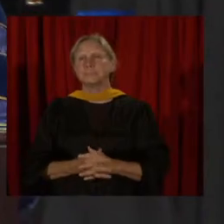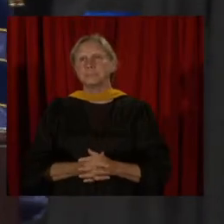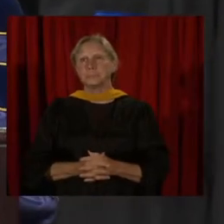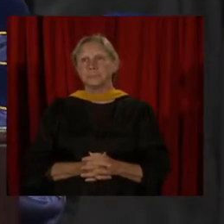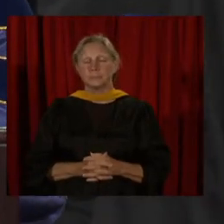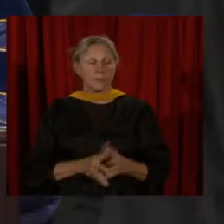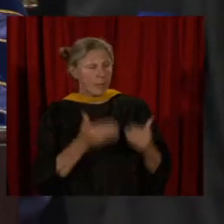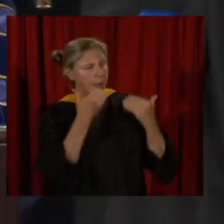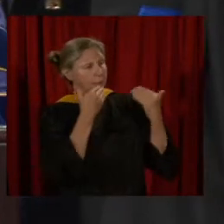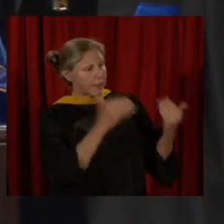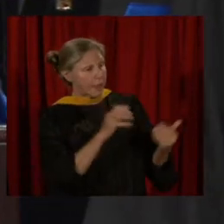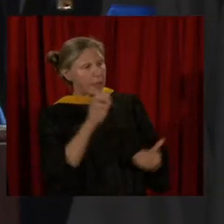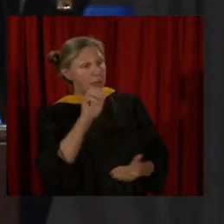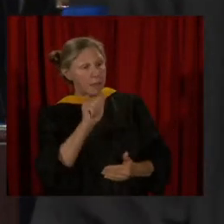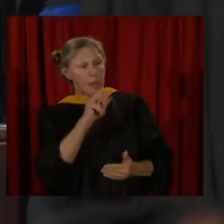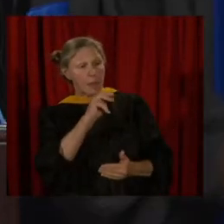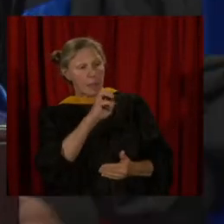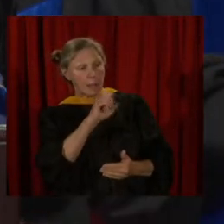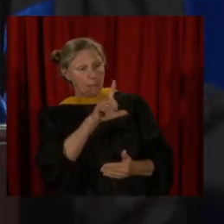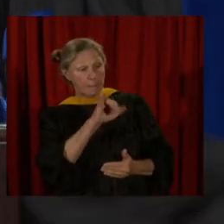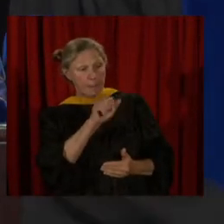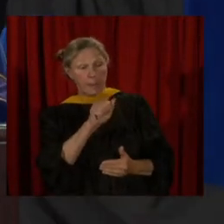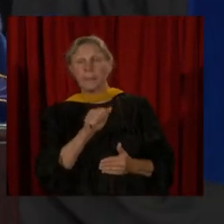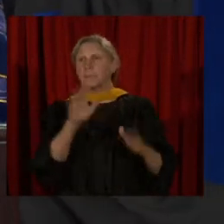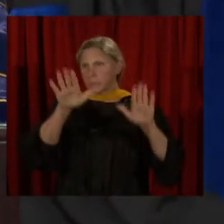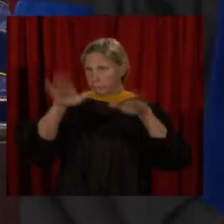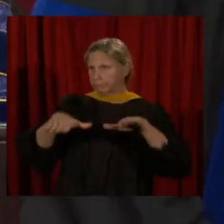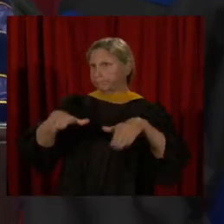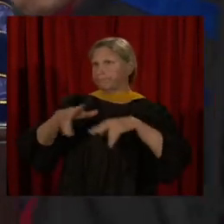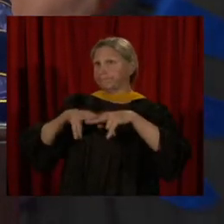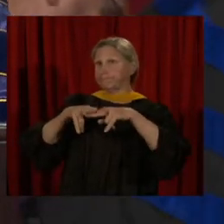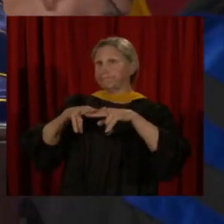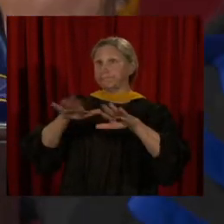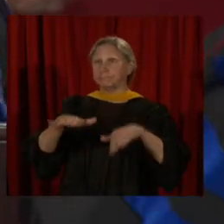Sea. Thank you, Amelia. Please be seated.